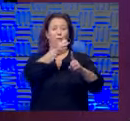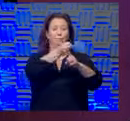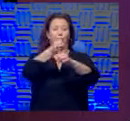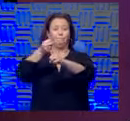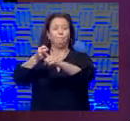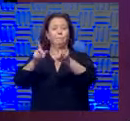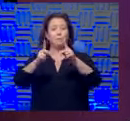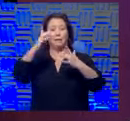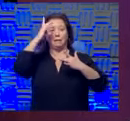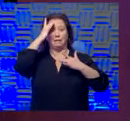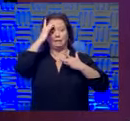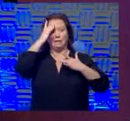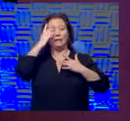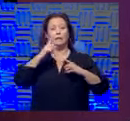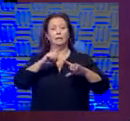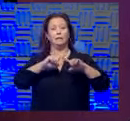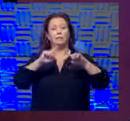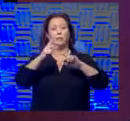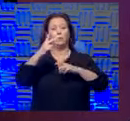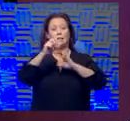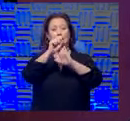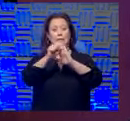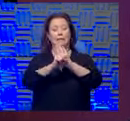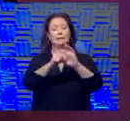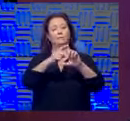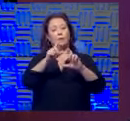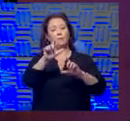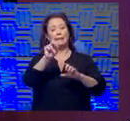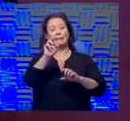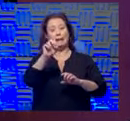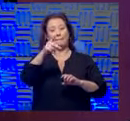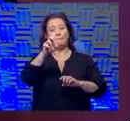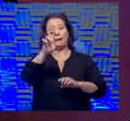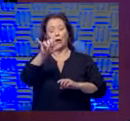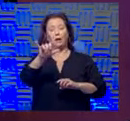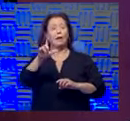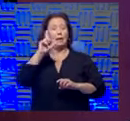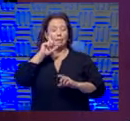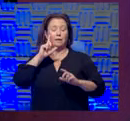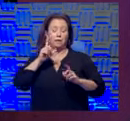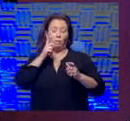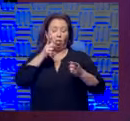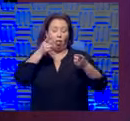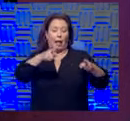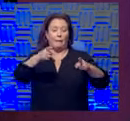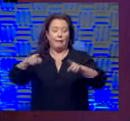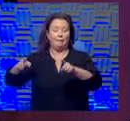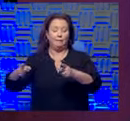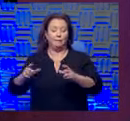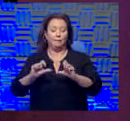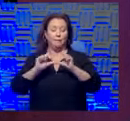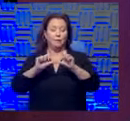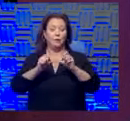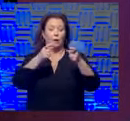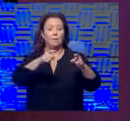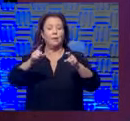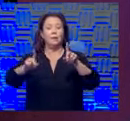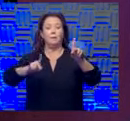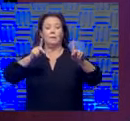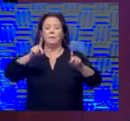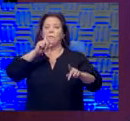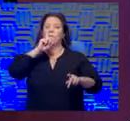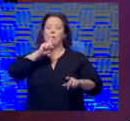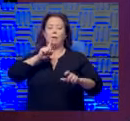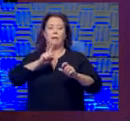counties and in 3 states, and I'm sure that will keep on keeping on. So people really have